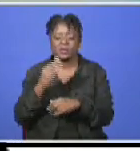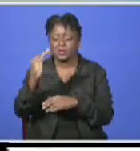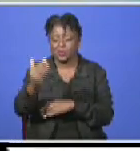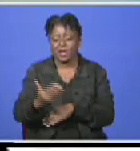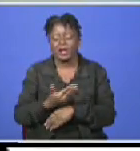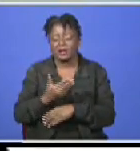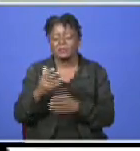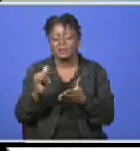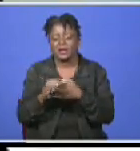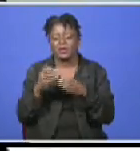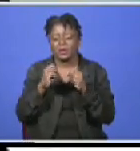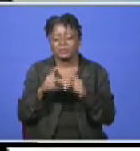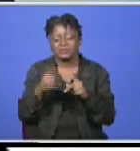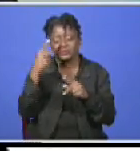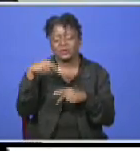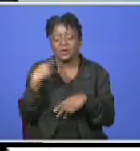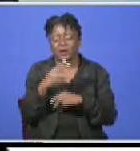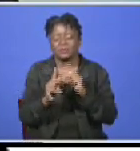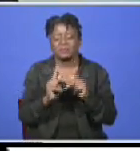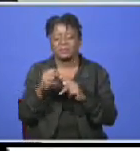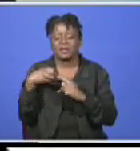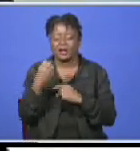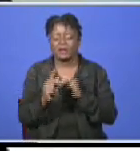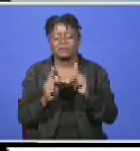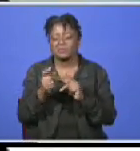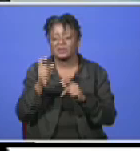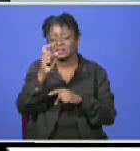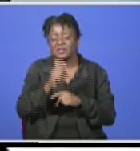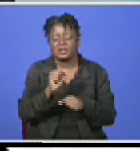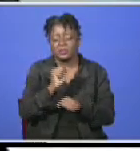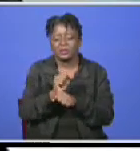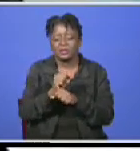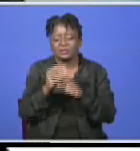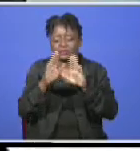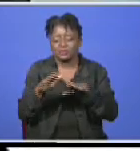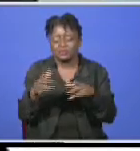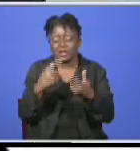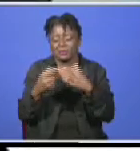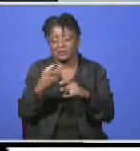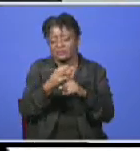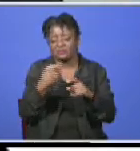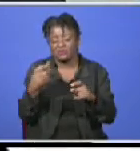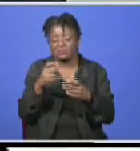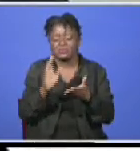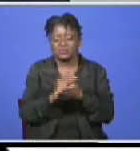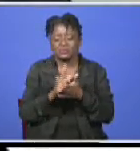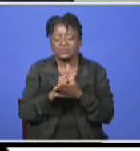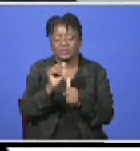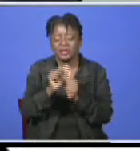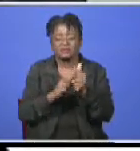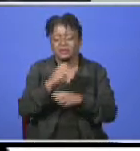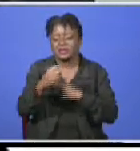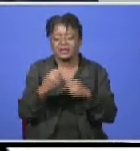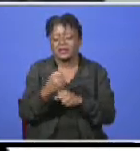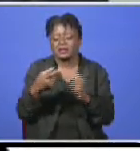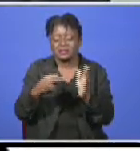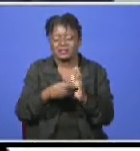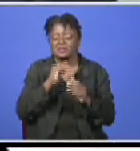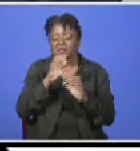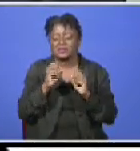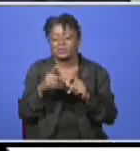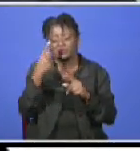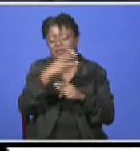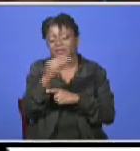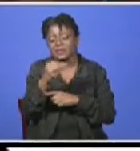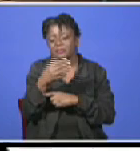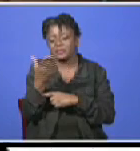need work. Our children are coming to school every year, and they have to leave Eleuther, go elsewhere, and this is an opportunity for them right there. Just